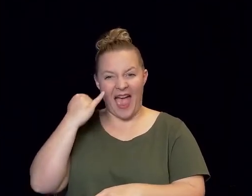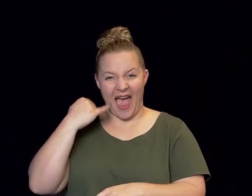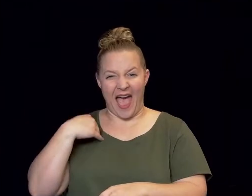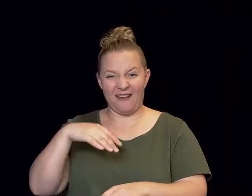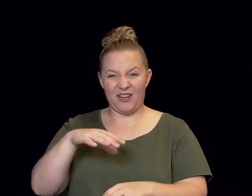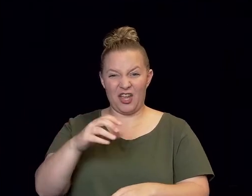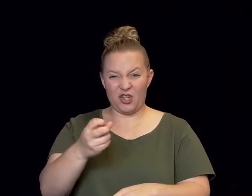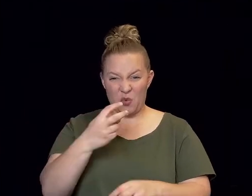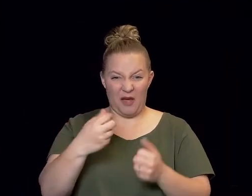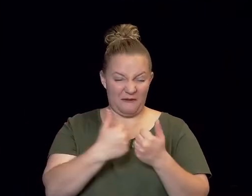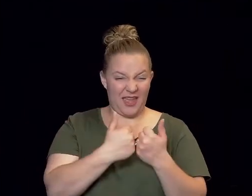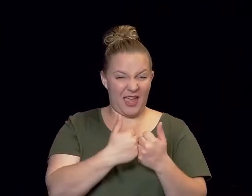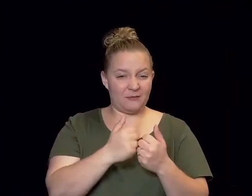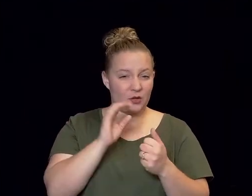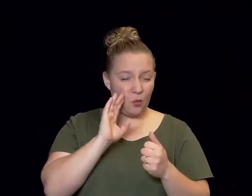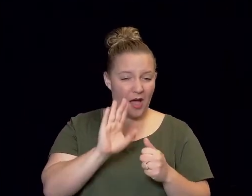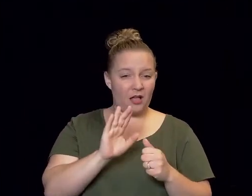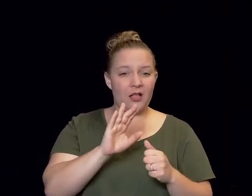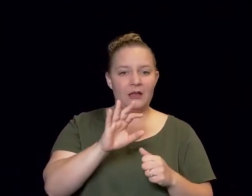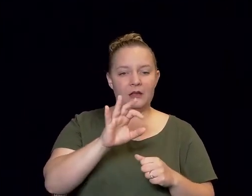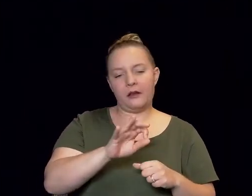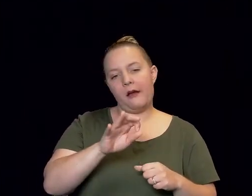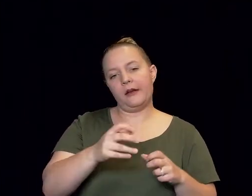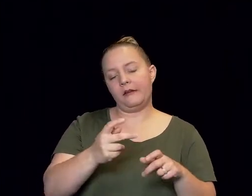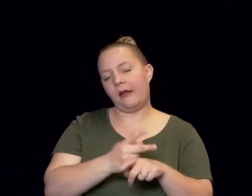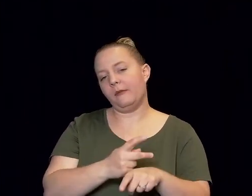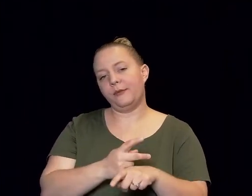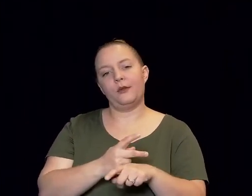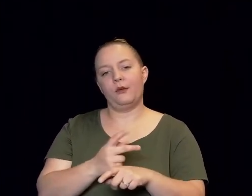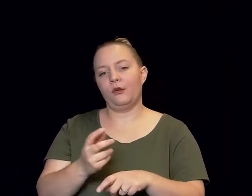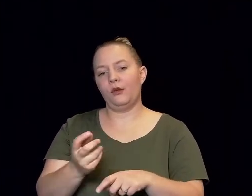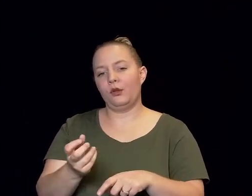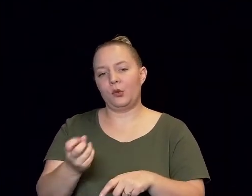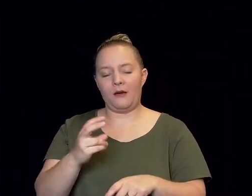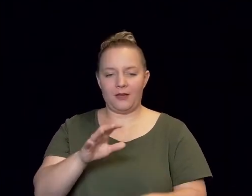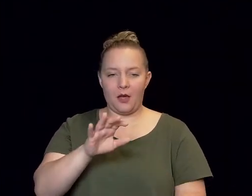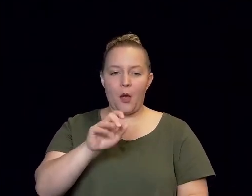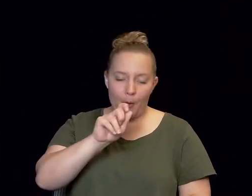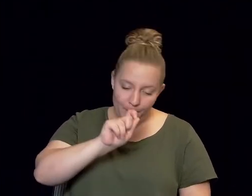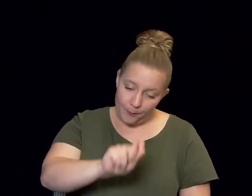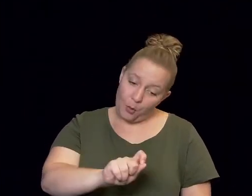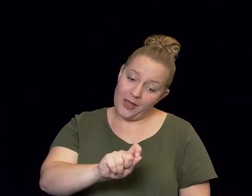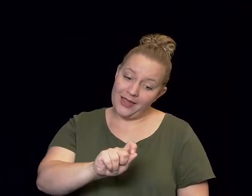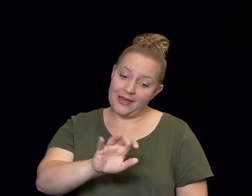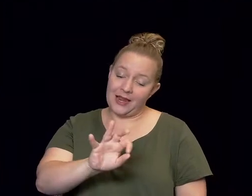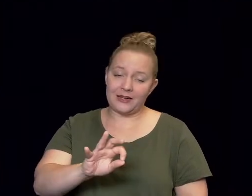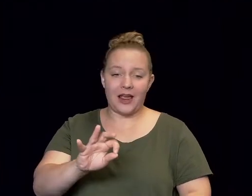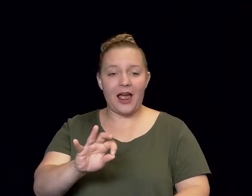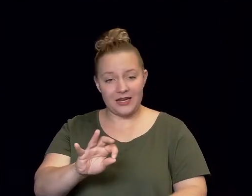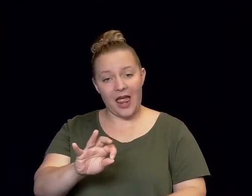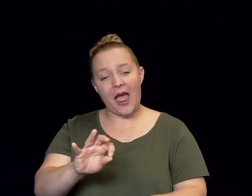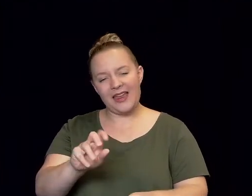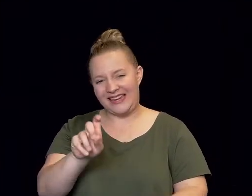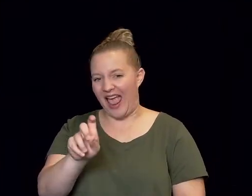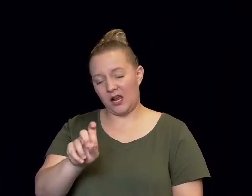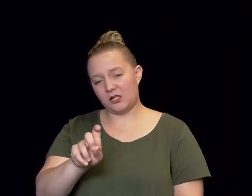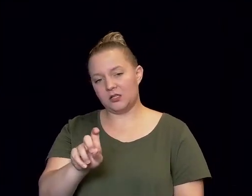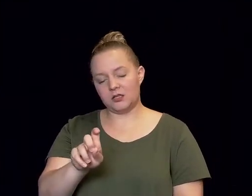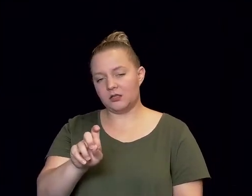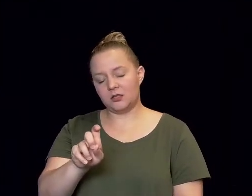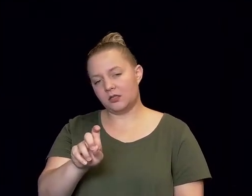going to take 99 cents times 12. So 0.99. You could also put a 0 there if you'd like.